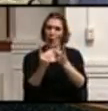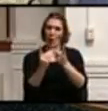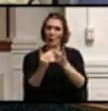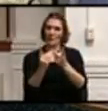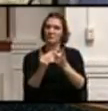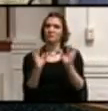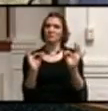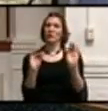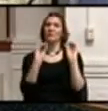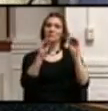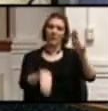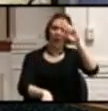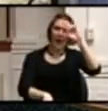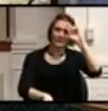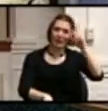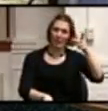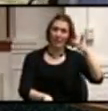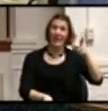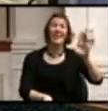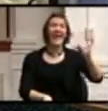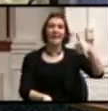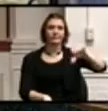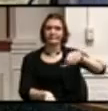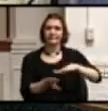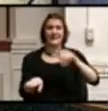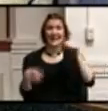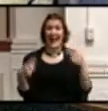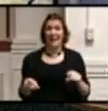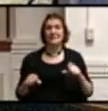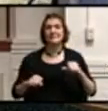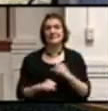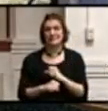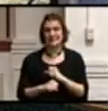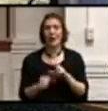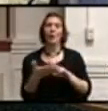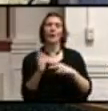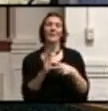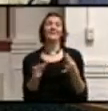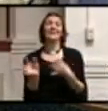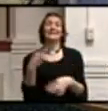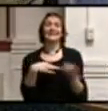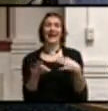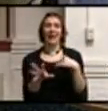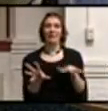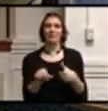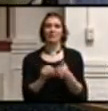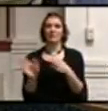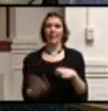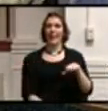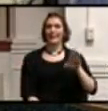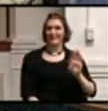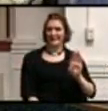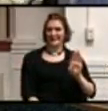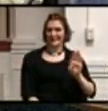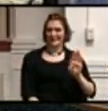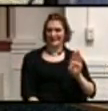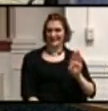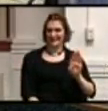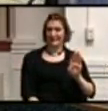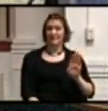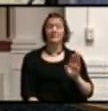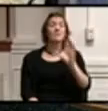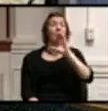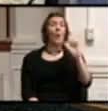be situated at the hospital. That didn't happen. And as a result, we've got a backup plan which places